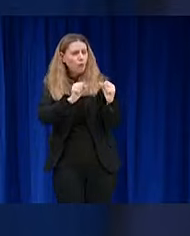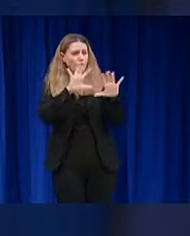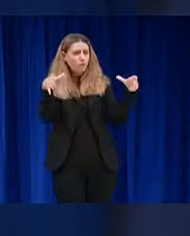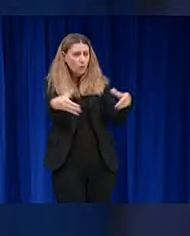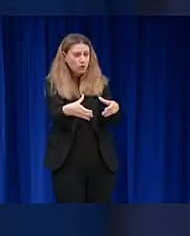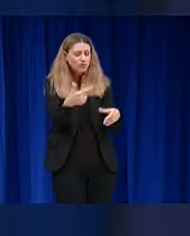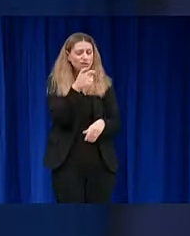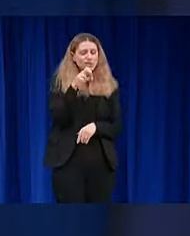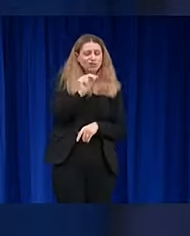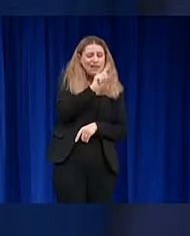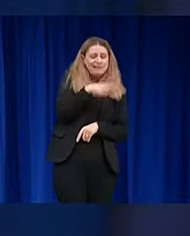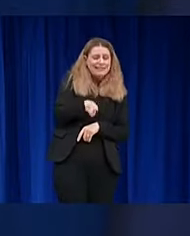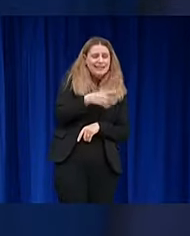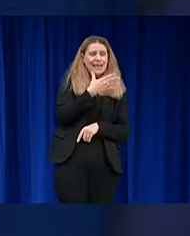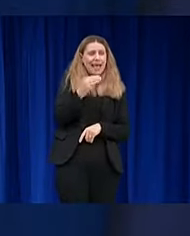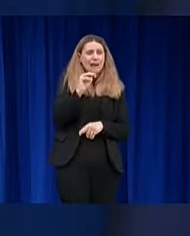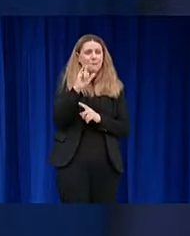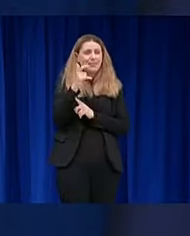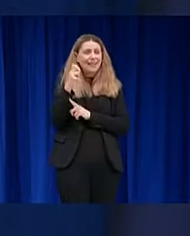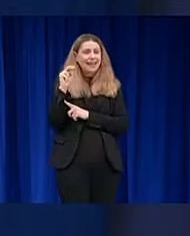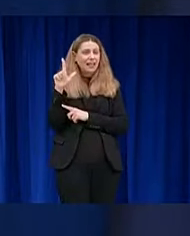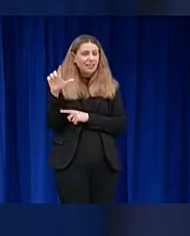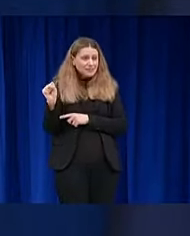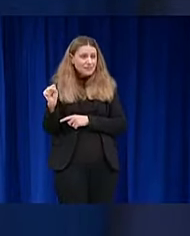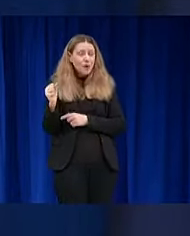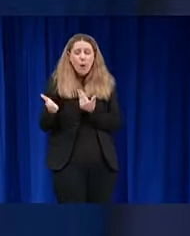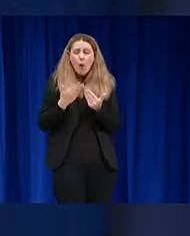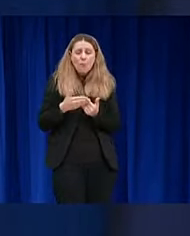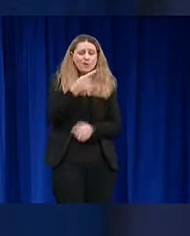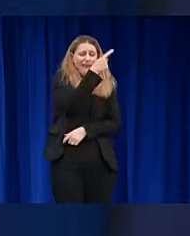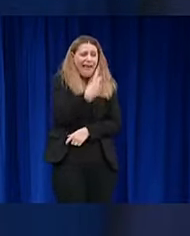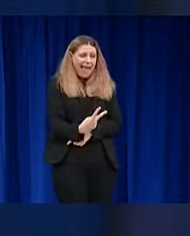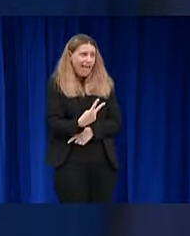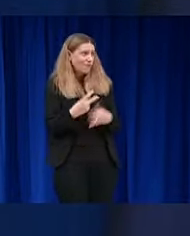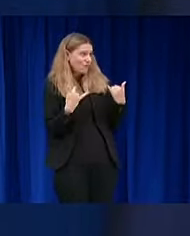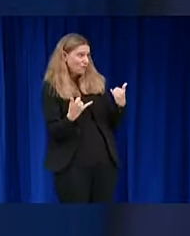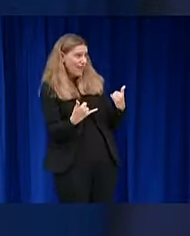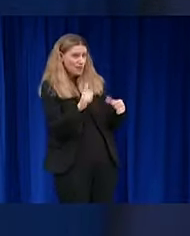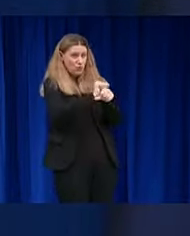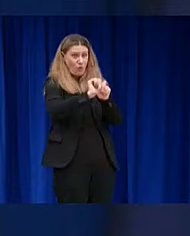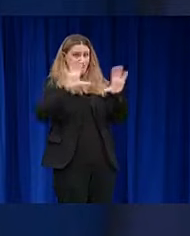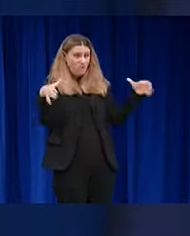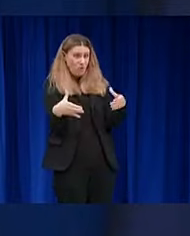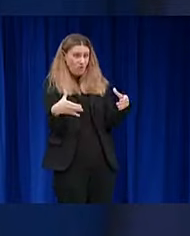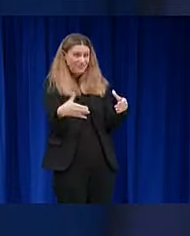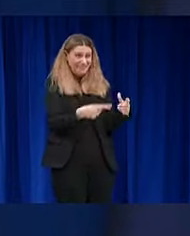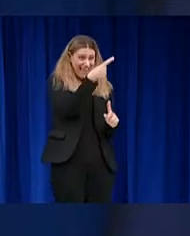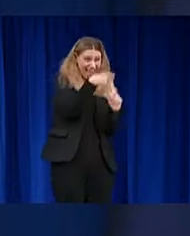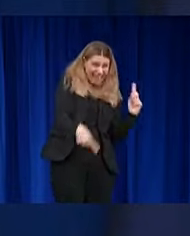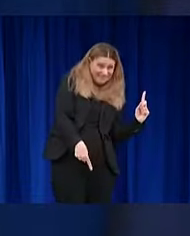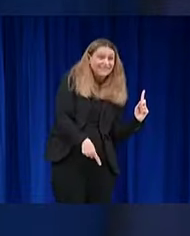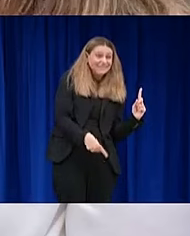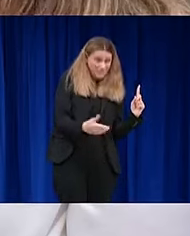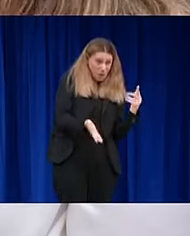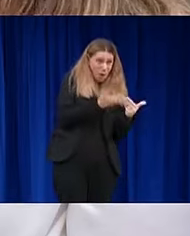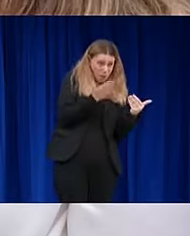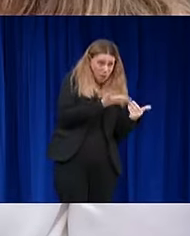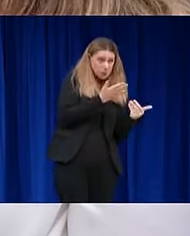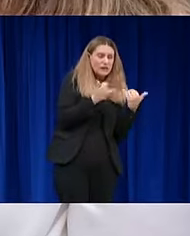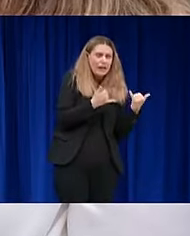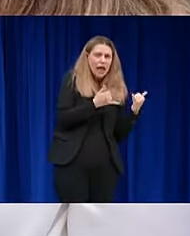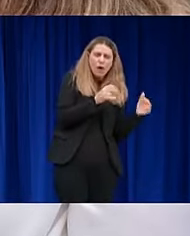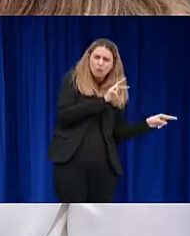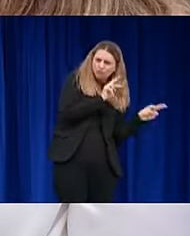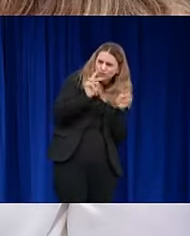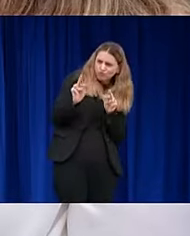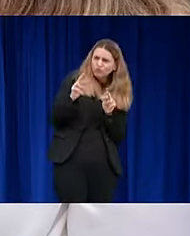up close to half of today's full-time workforce, and they are taking their cues from older generations. They're looking